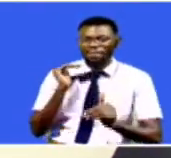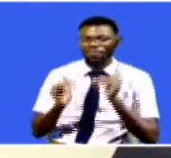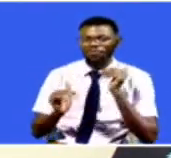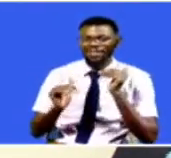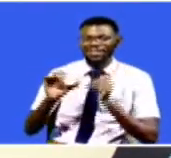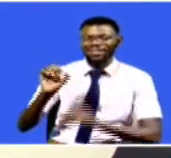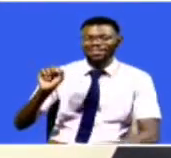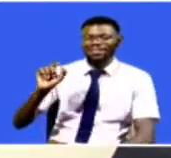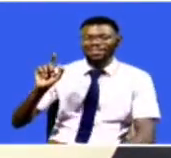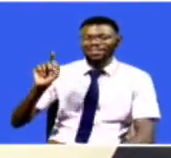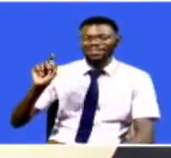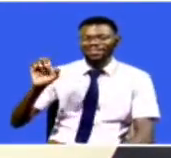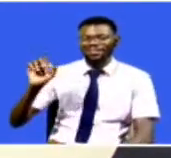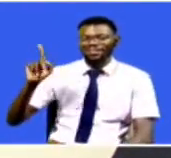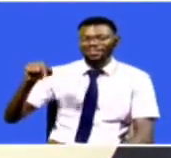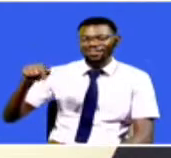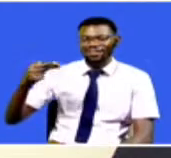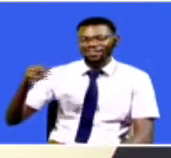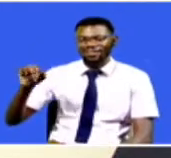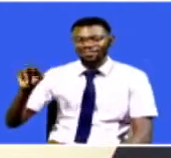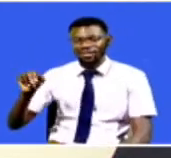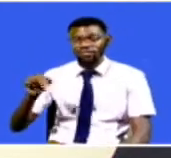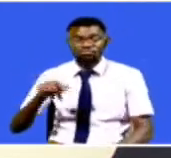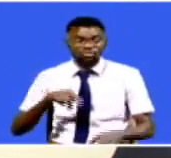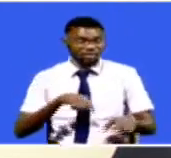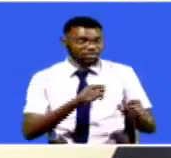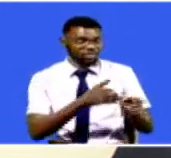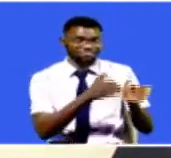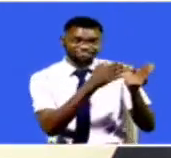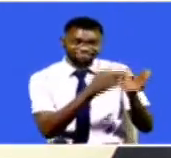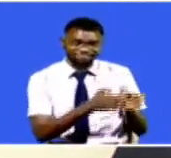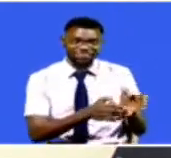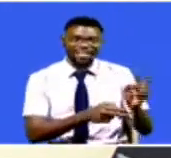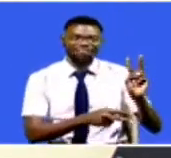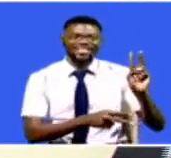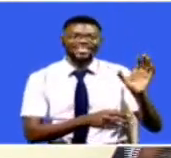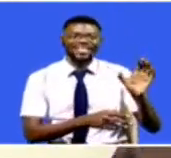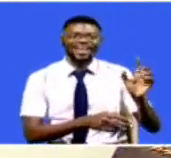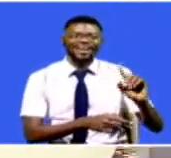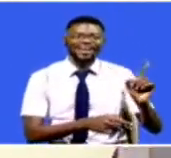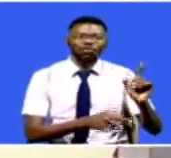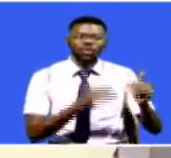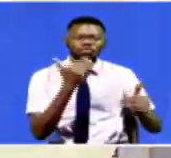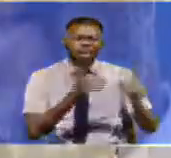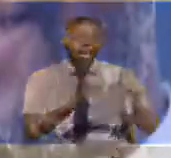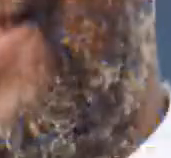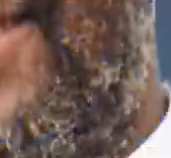Stephen Gitahi Kiama, is the Vice Chancellor, the University of Nairobi. We have a lot to talk about